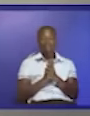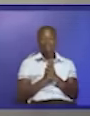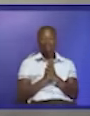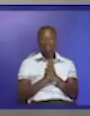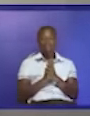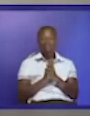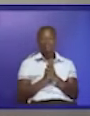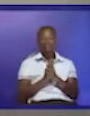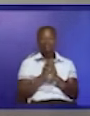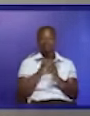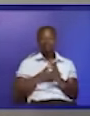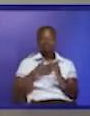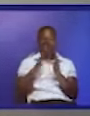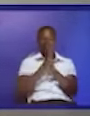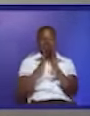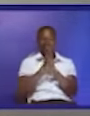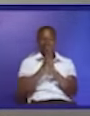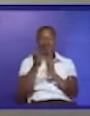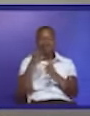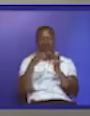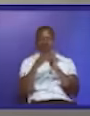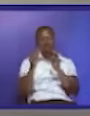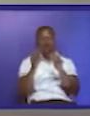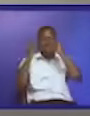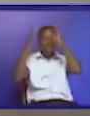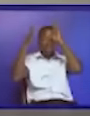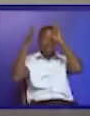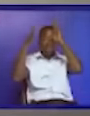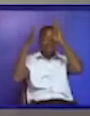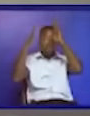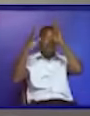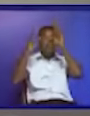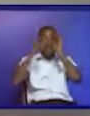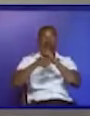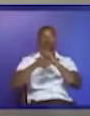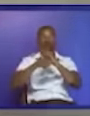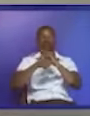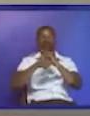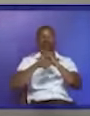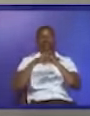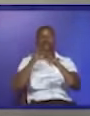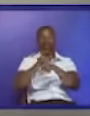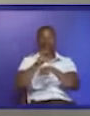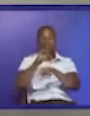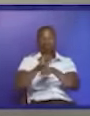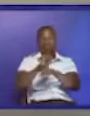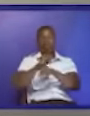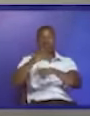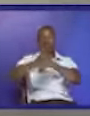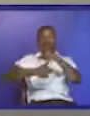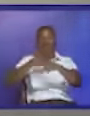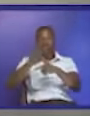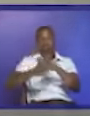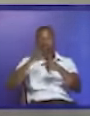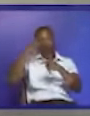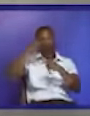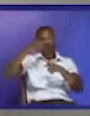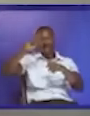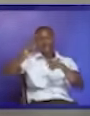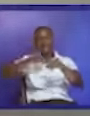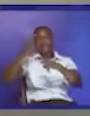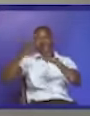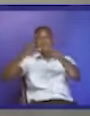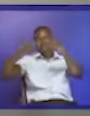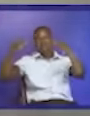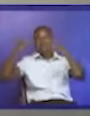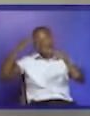Please pray one more prayer. Say, Father, the mantle and the grace for the next level of my